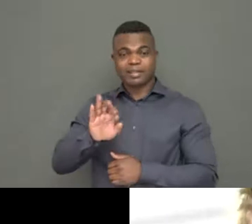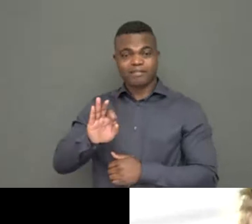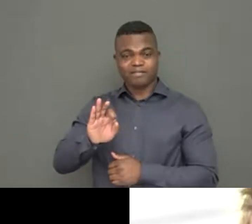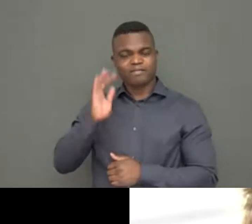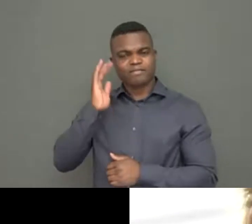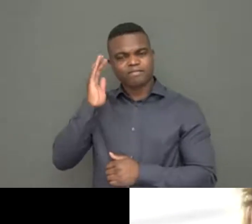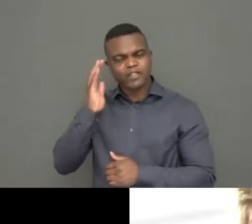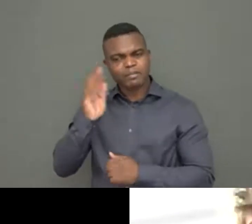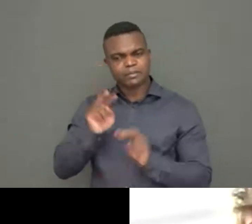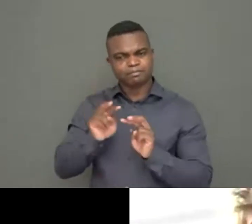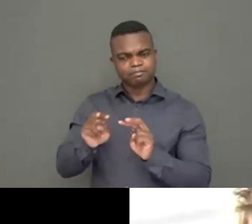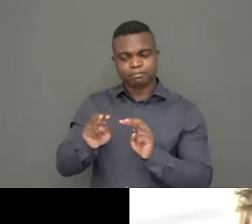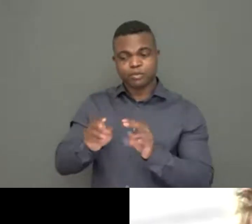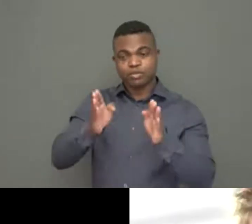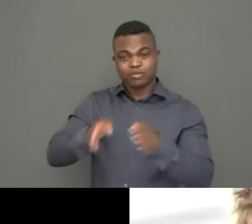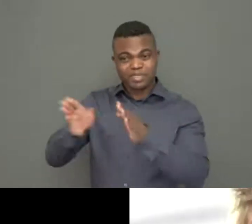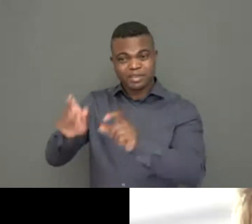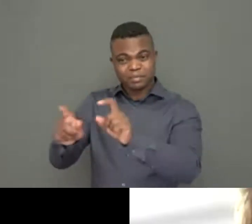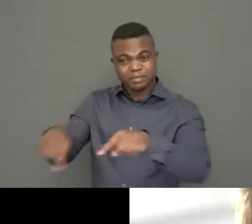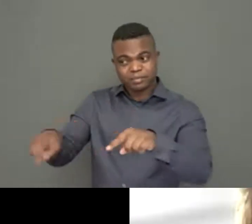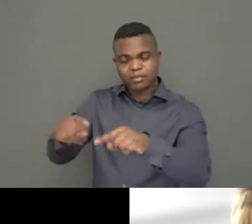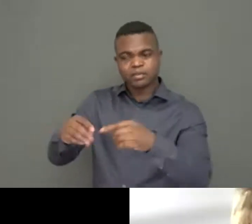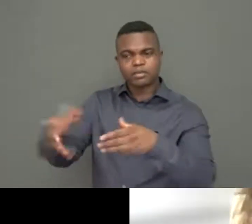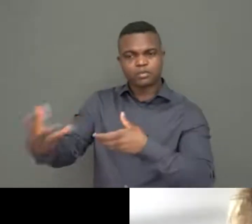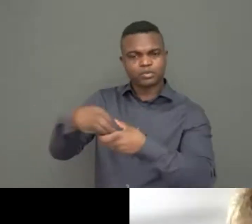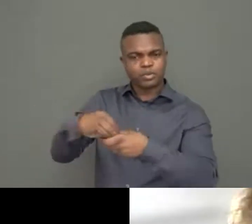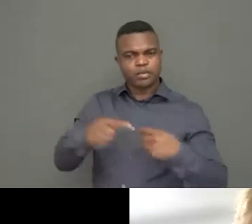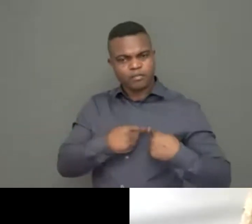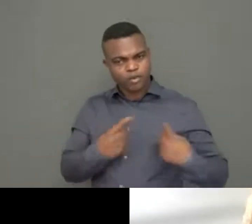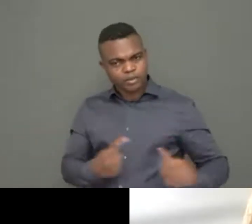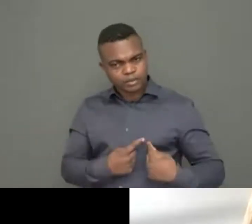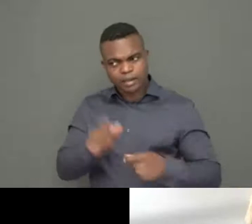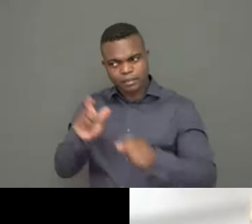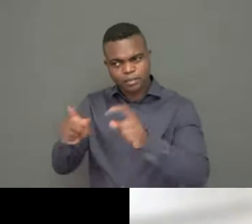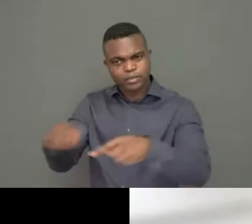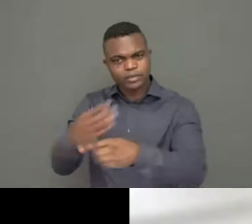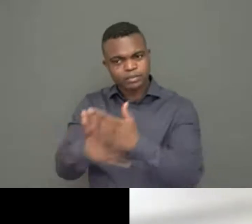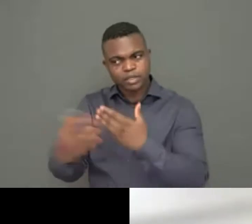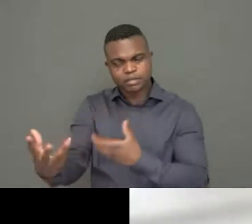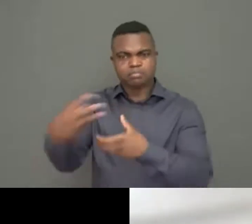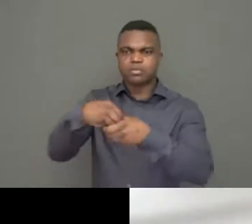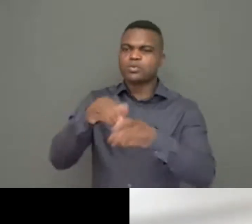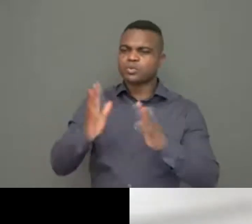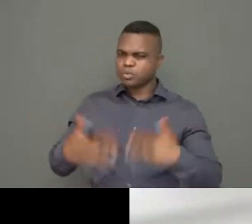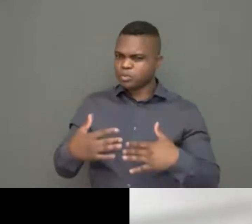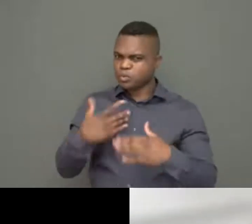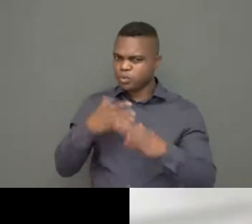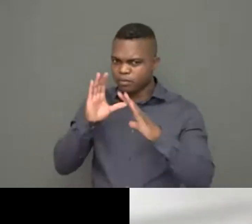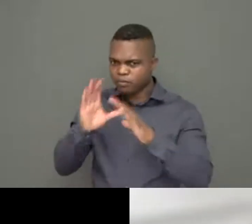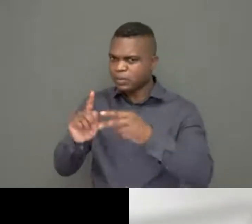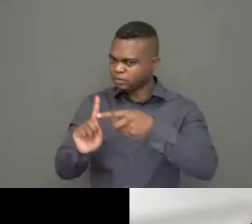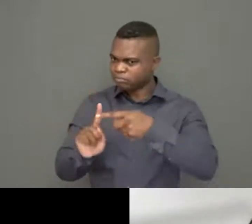disability inclusion component. And we realized that we needed to give more support to the other organizations on inclusion